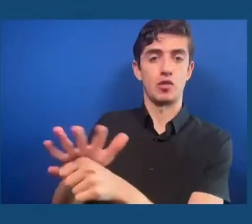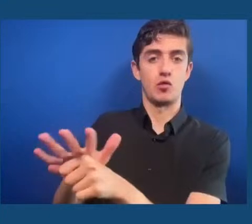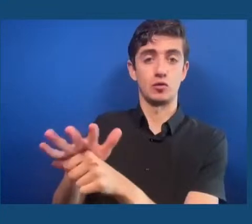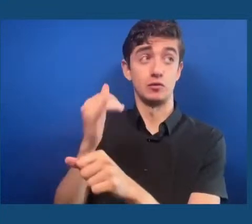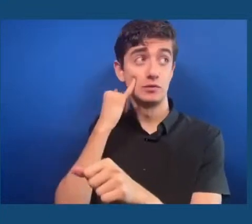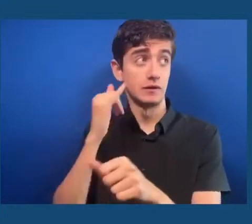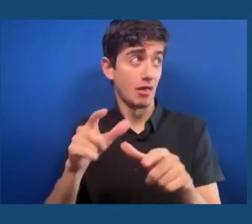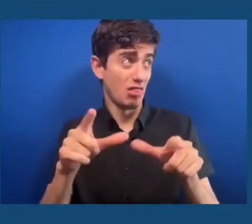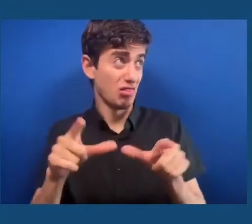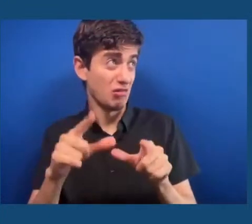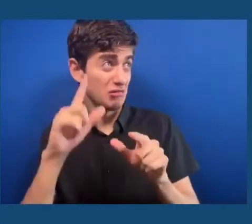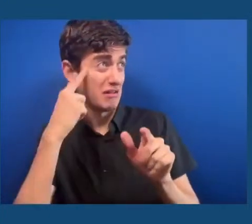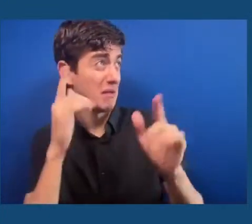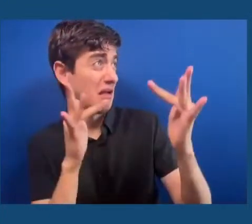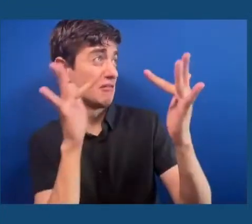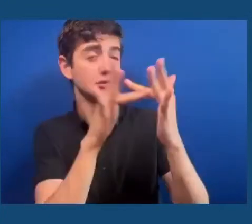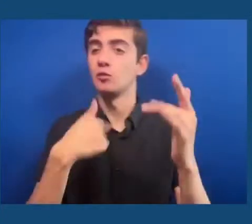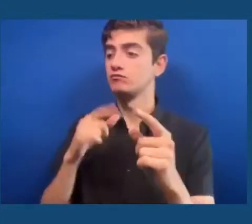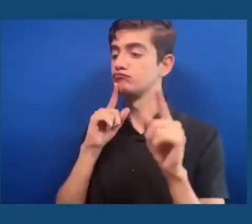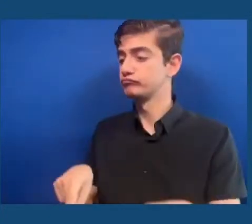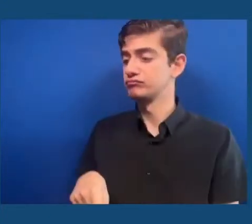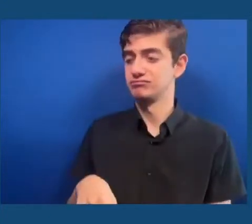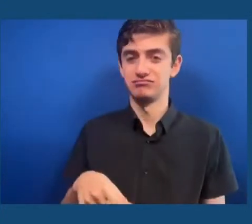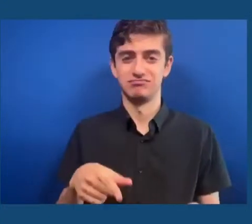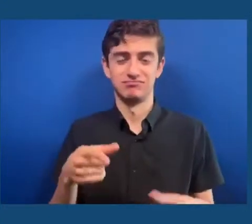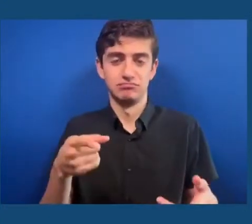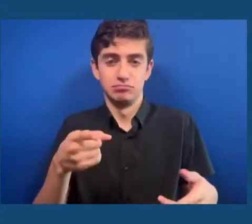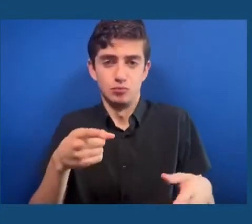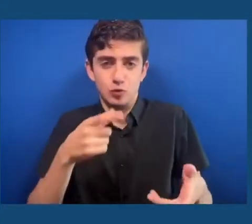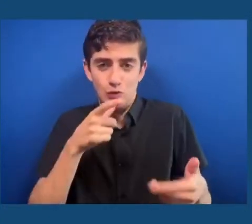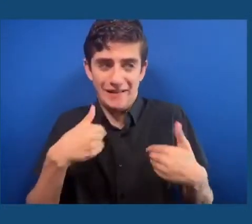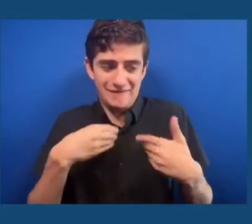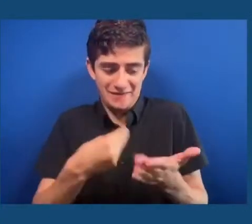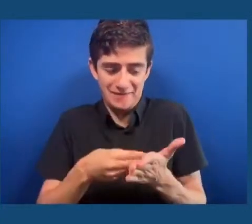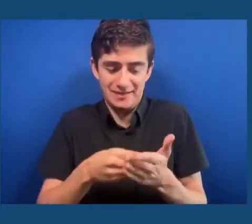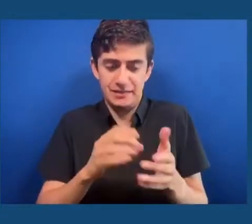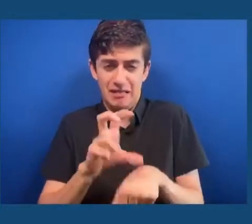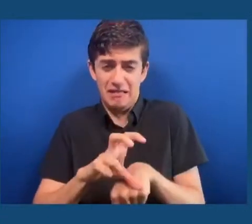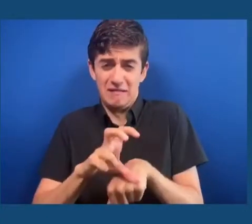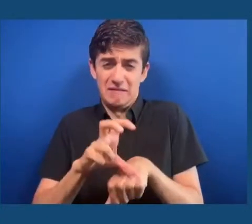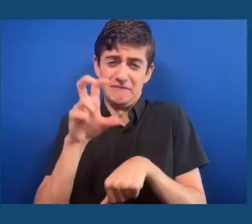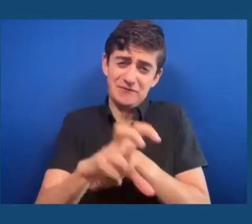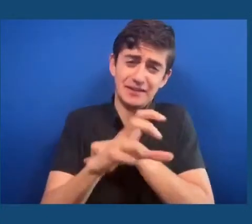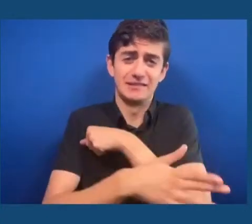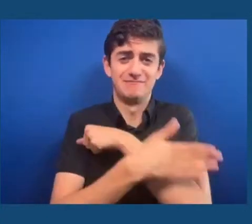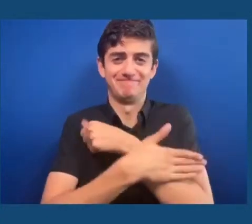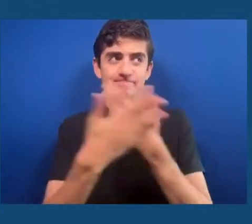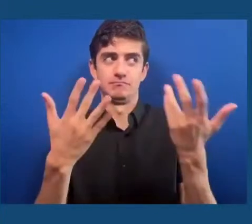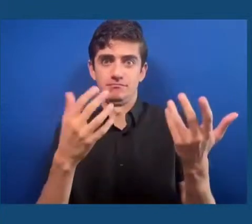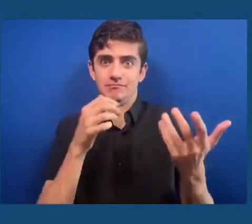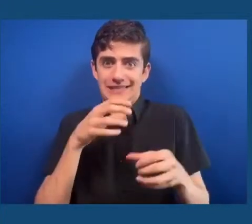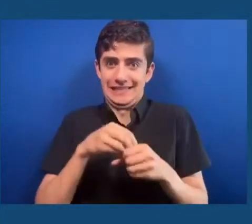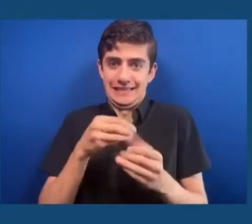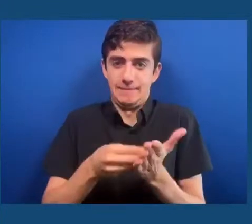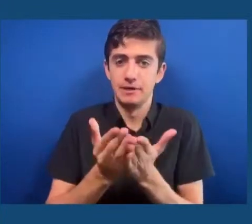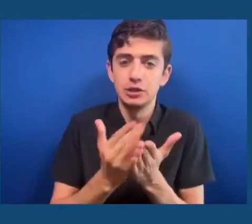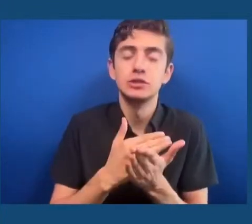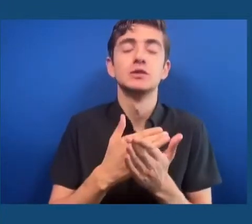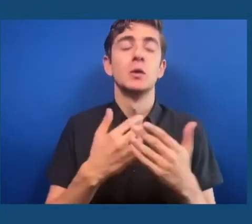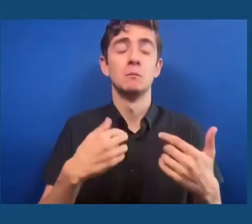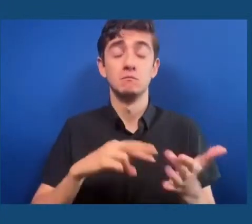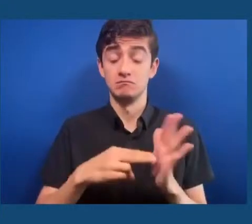make these investments, even our counties and other governments. It's an extra burden that you never budget for. So we want to make sure that